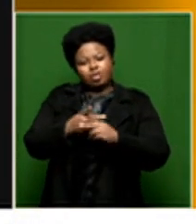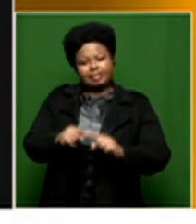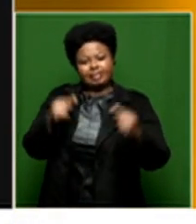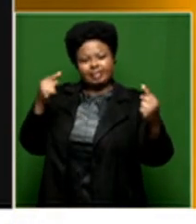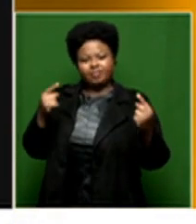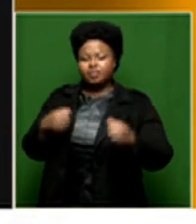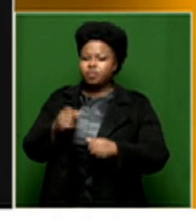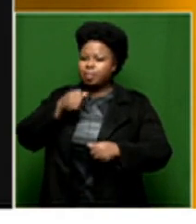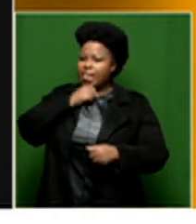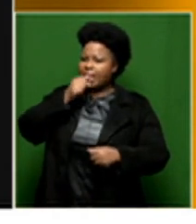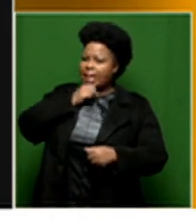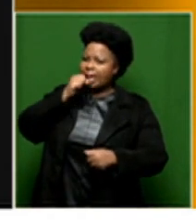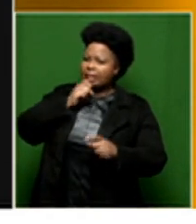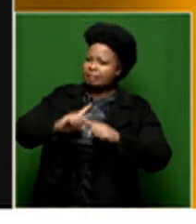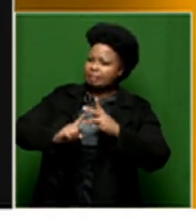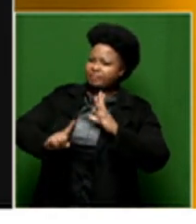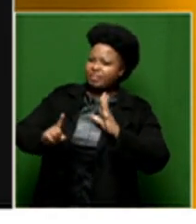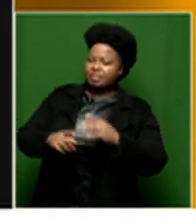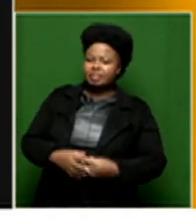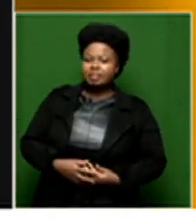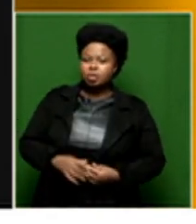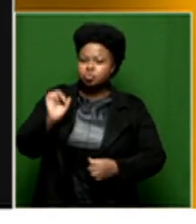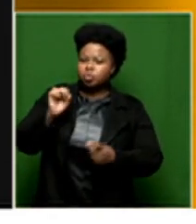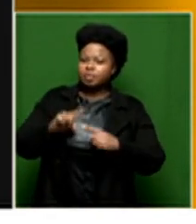from so many ice creams that are sold out there?